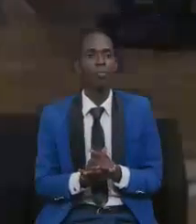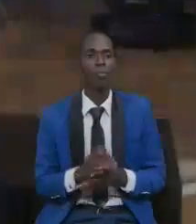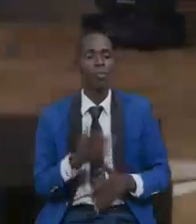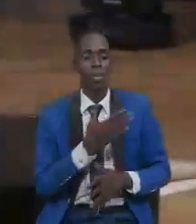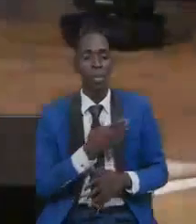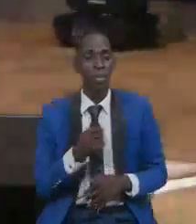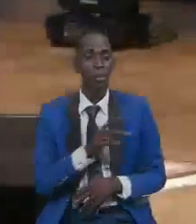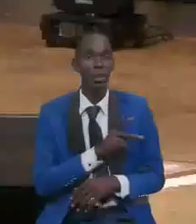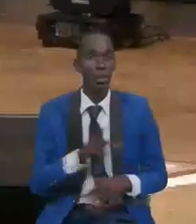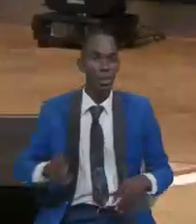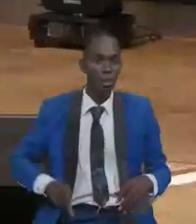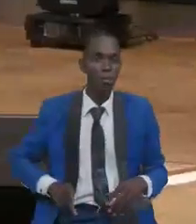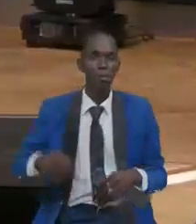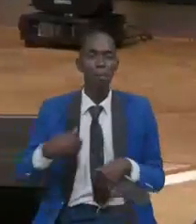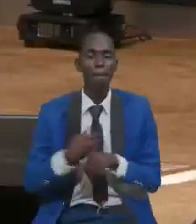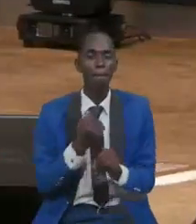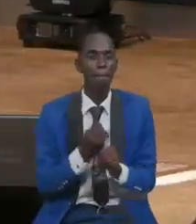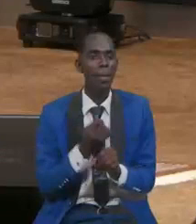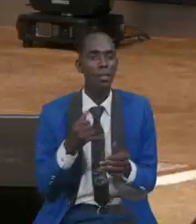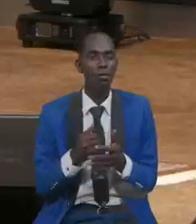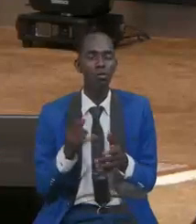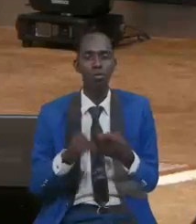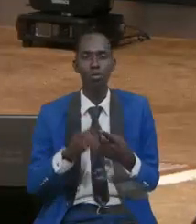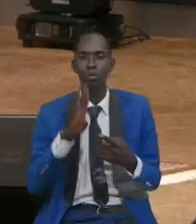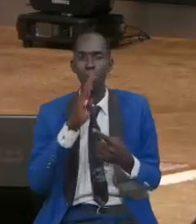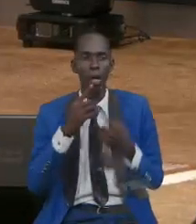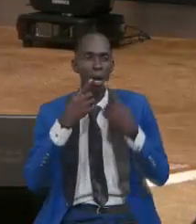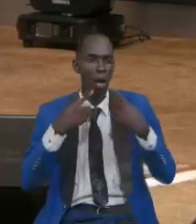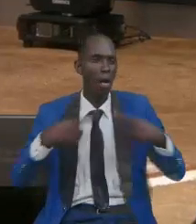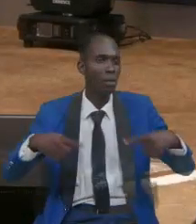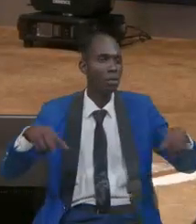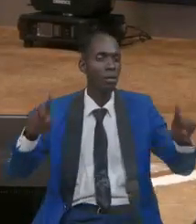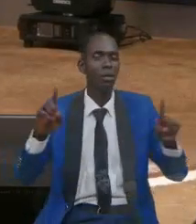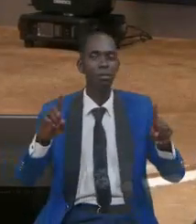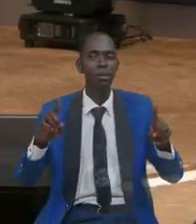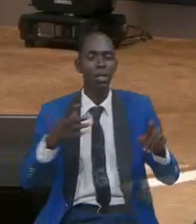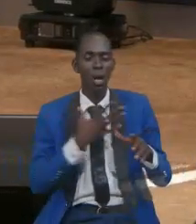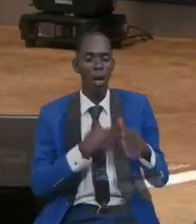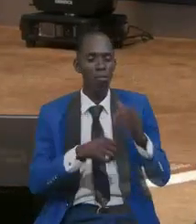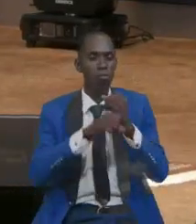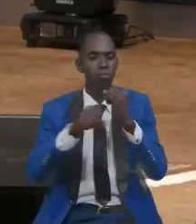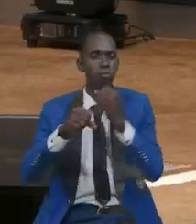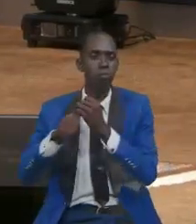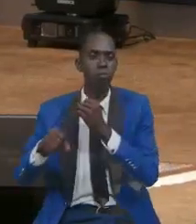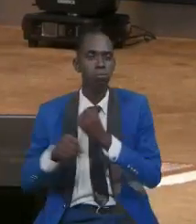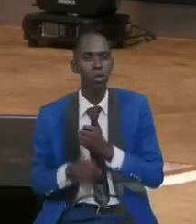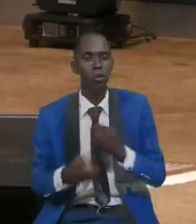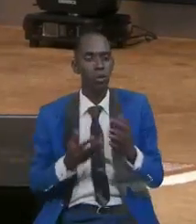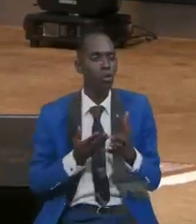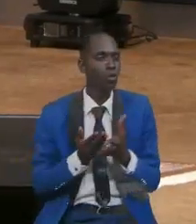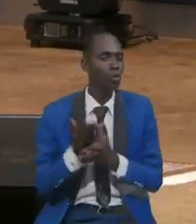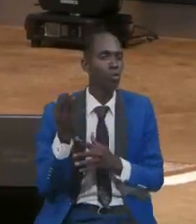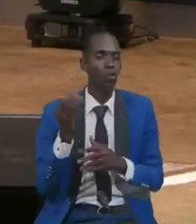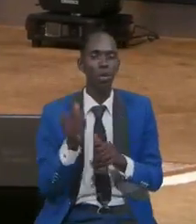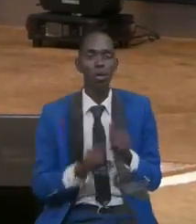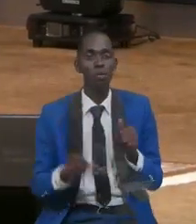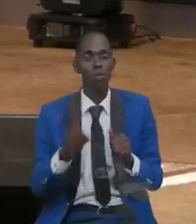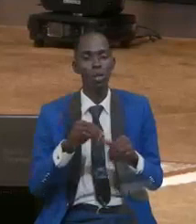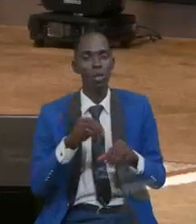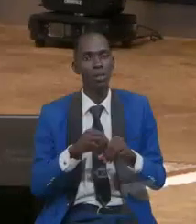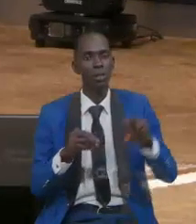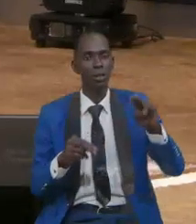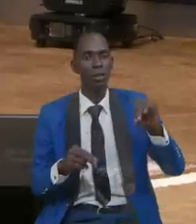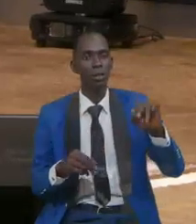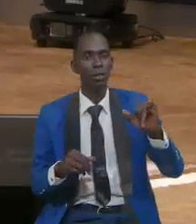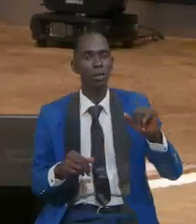he caused it to be proclaimed, announced, and published through Nineveh